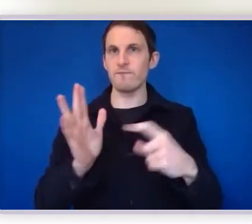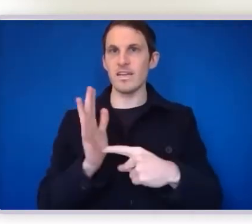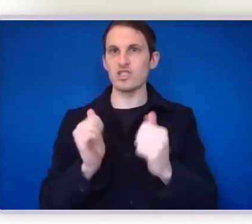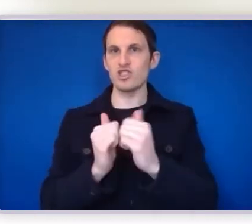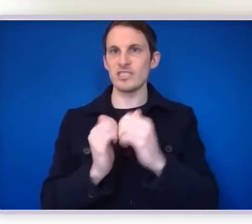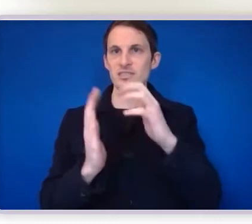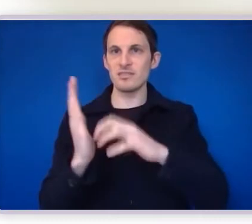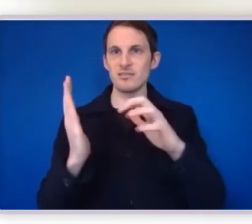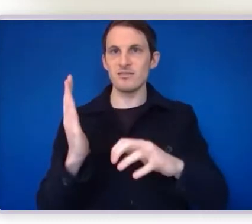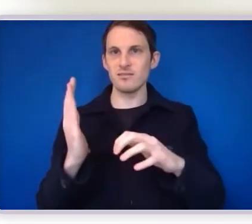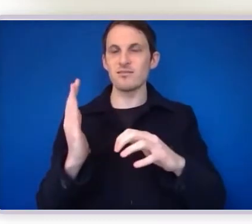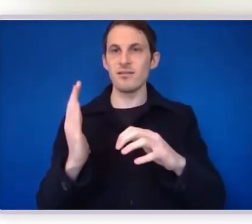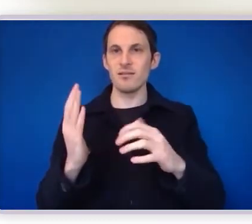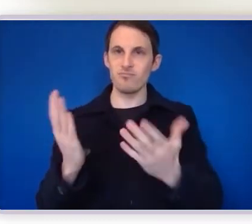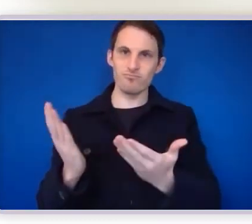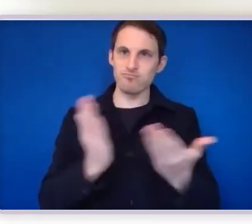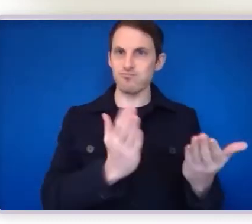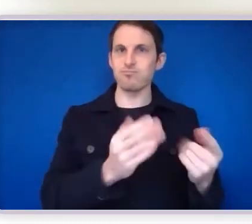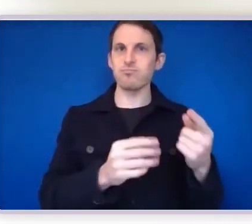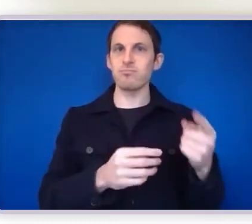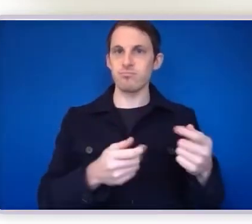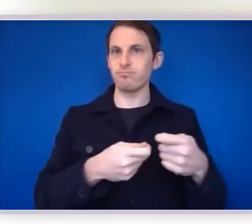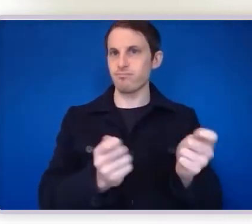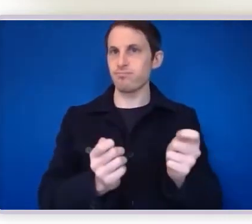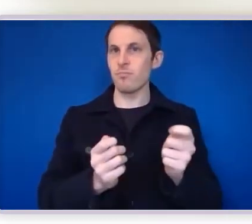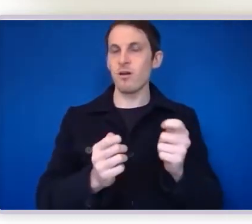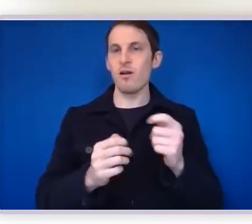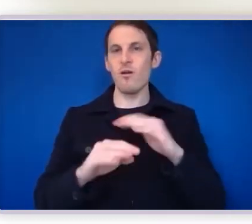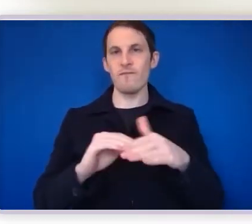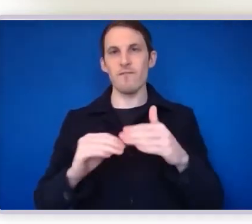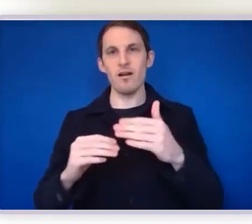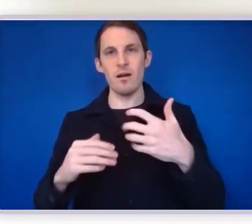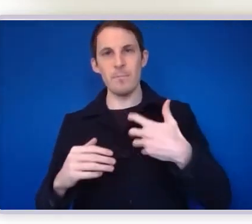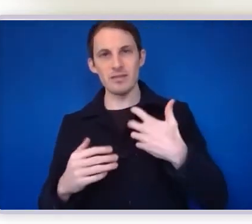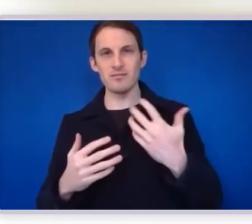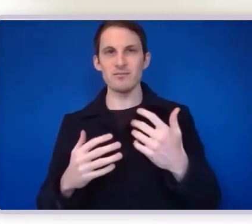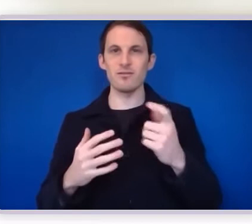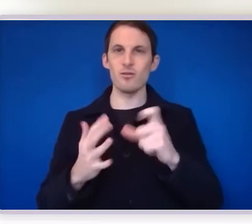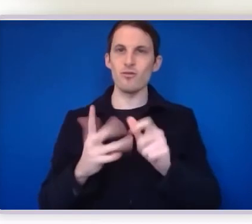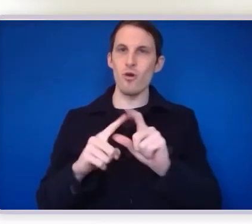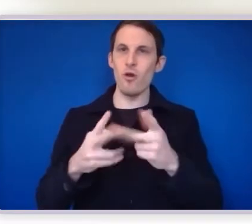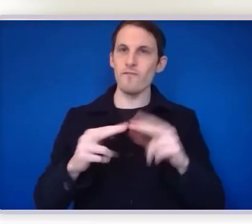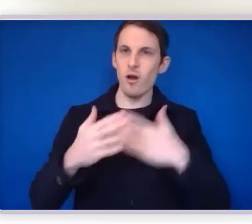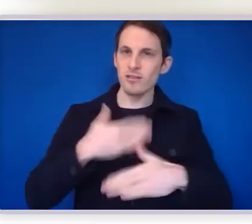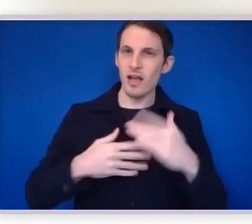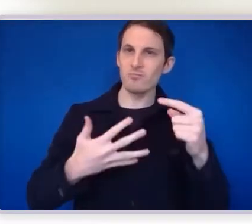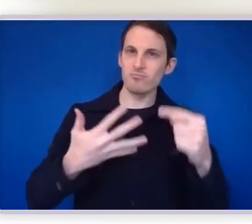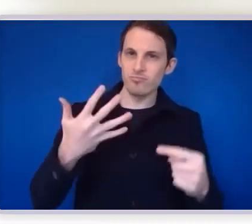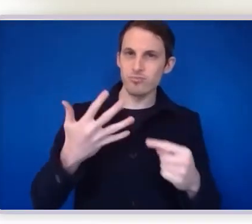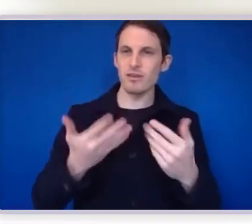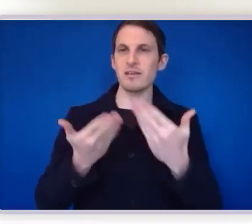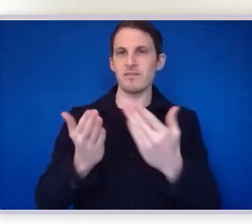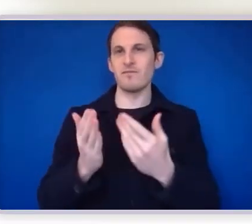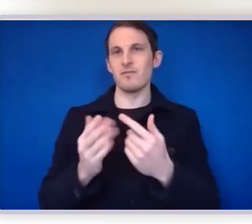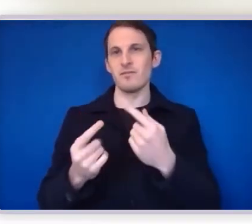about around complaints, notifications, code of conduct, just so you'll have some reference material. So with these slides and the other